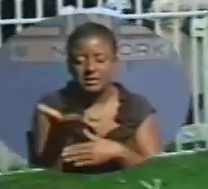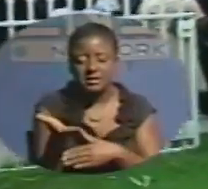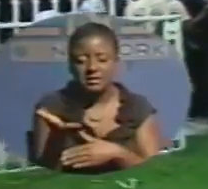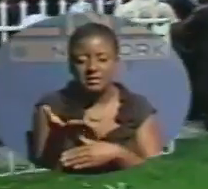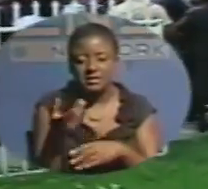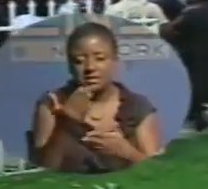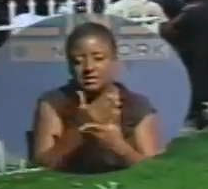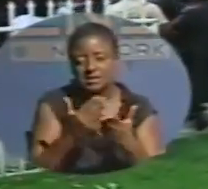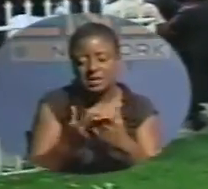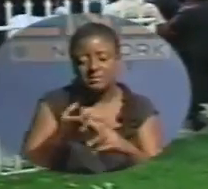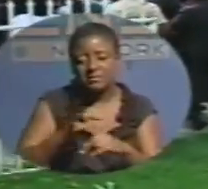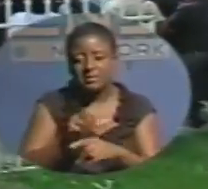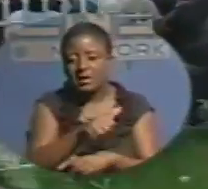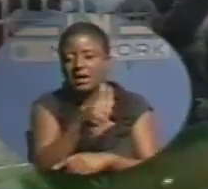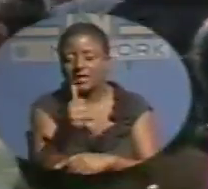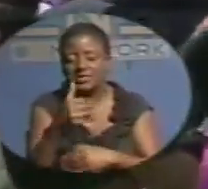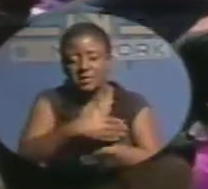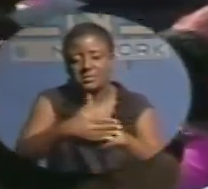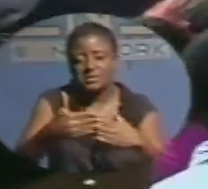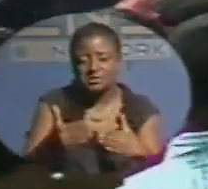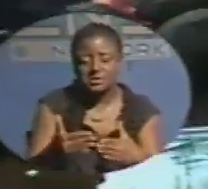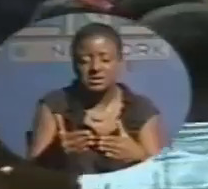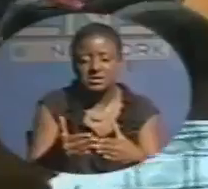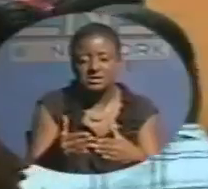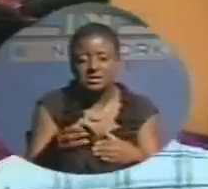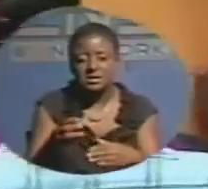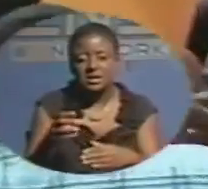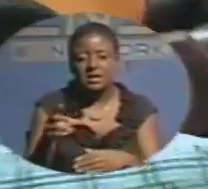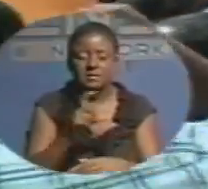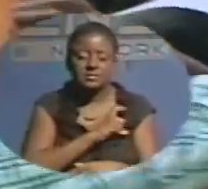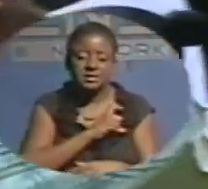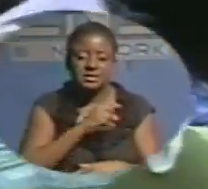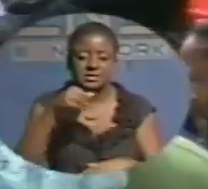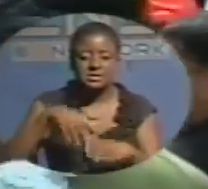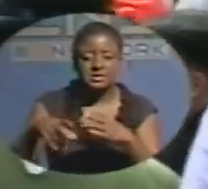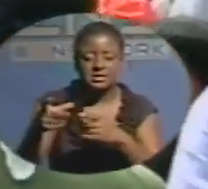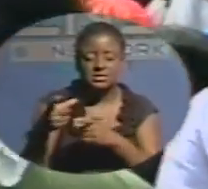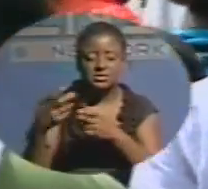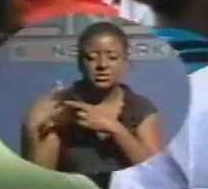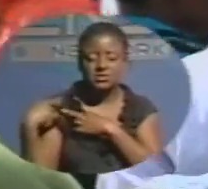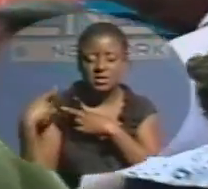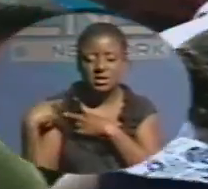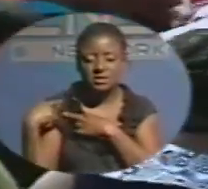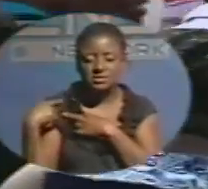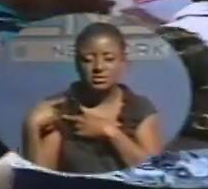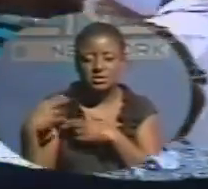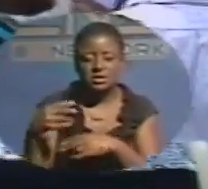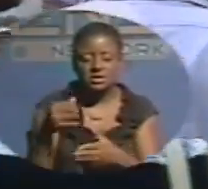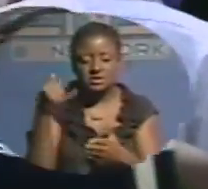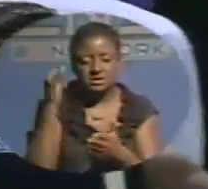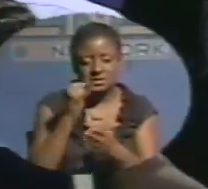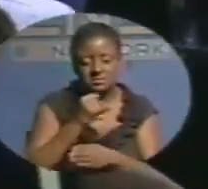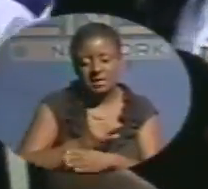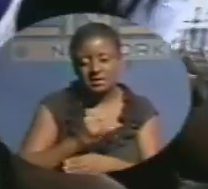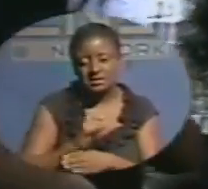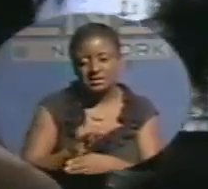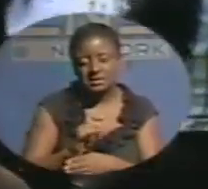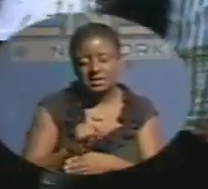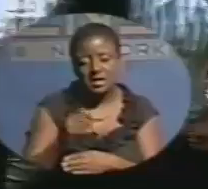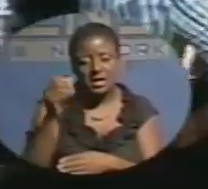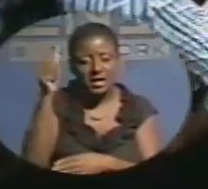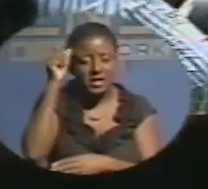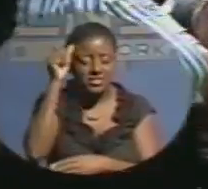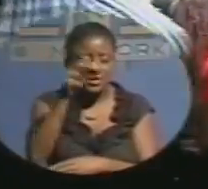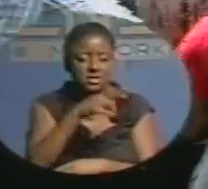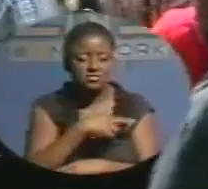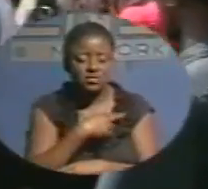other communities in Nassau. Officer in charge of Bain and Grantstown Urban Renewal, Inspector Anthony Roll, was surprised at the response.